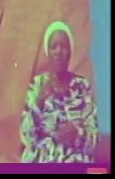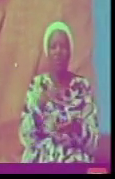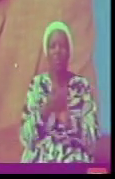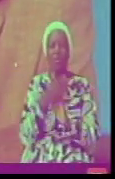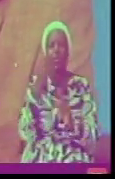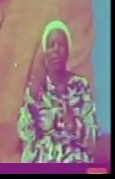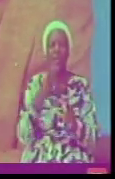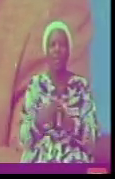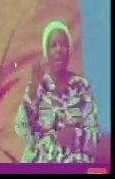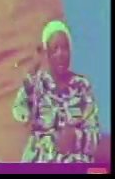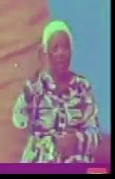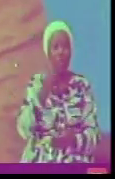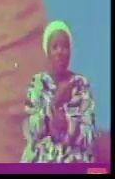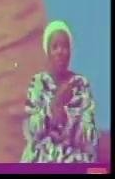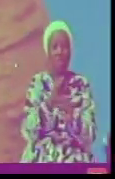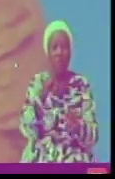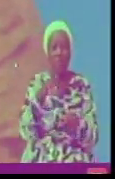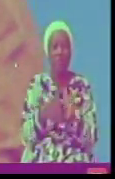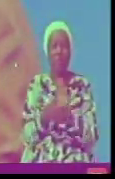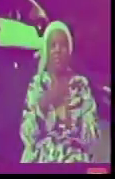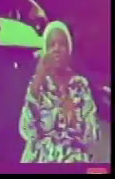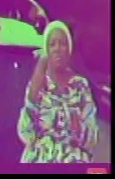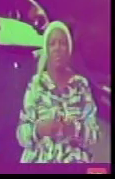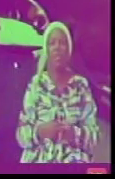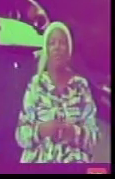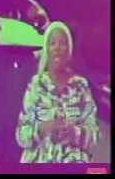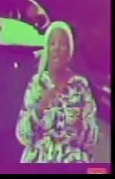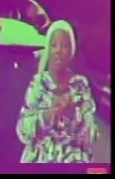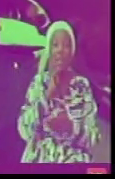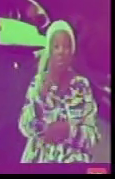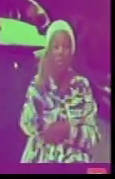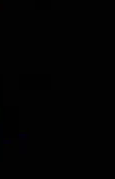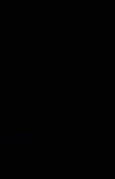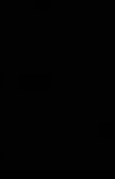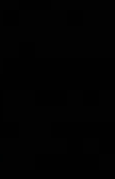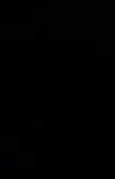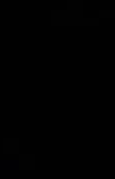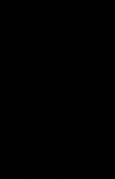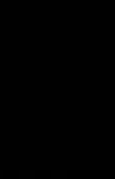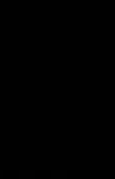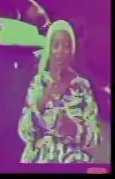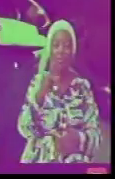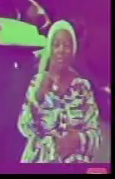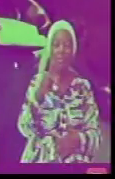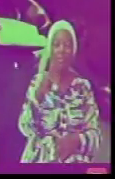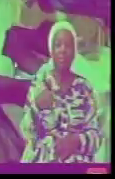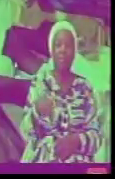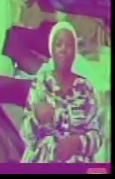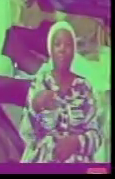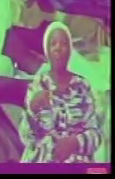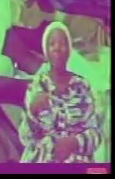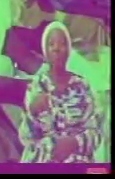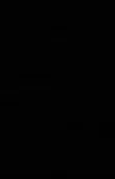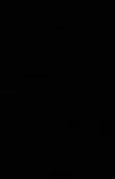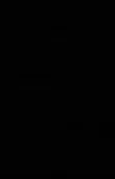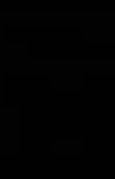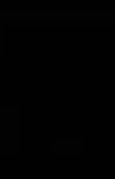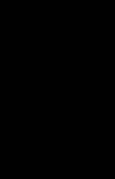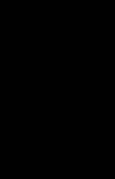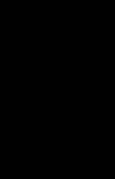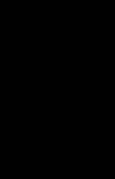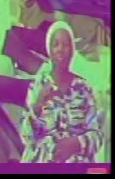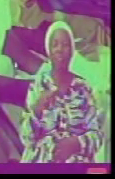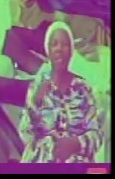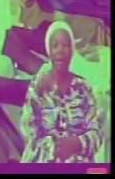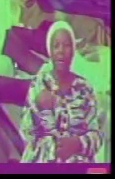ye saved. He will save you. I said, he will save you. That's why the psalmist